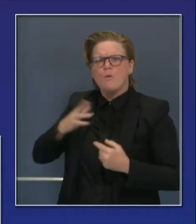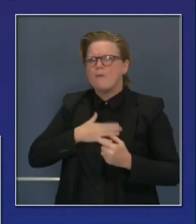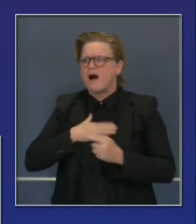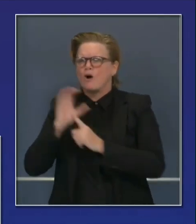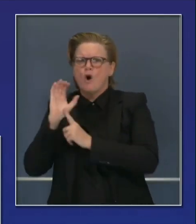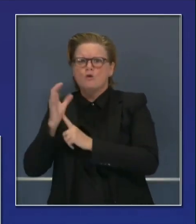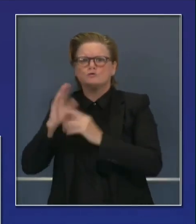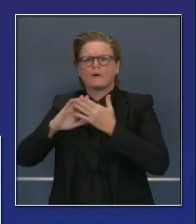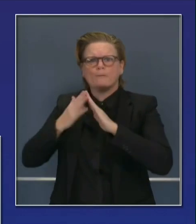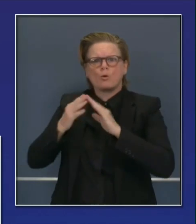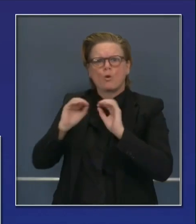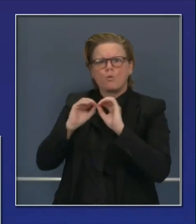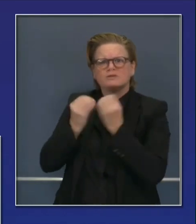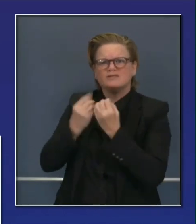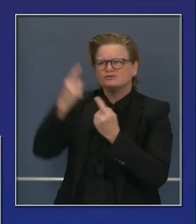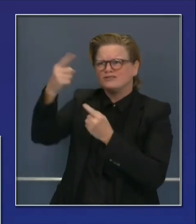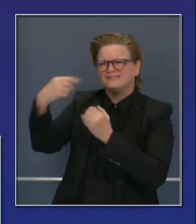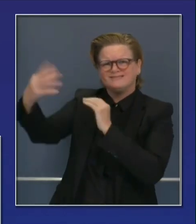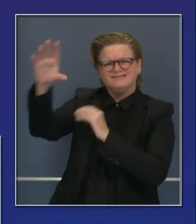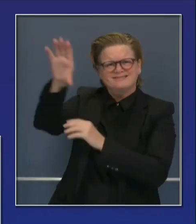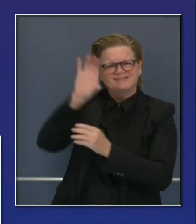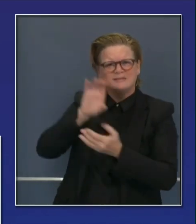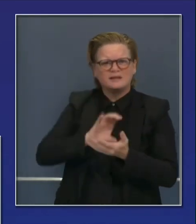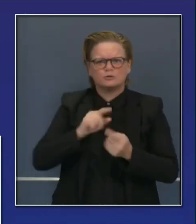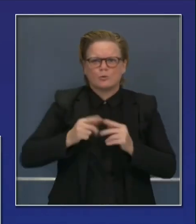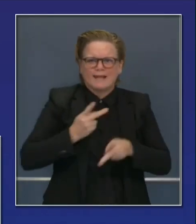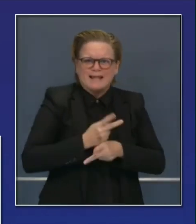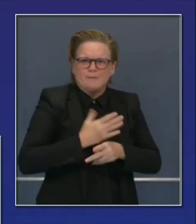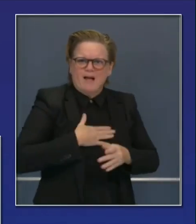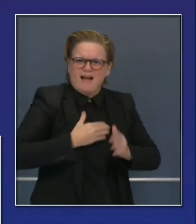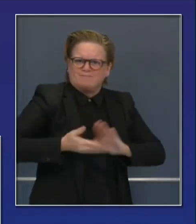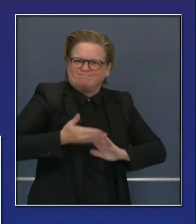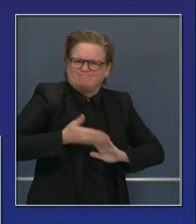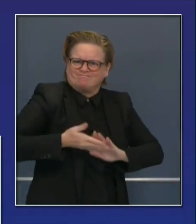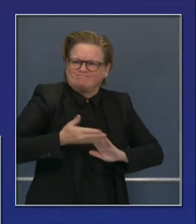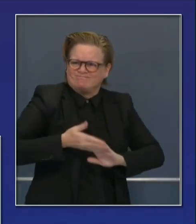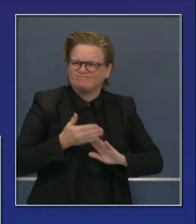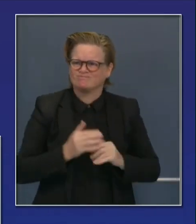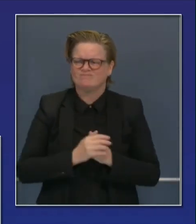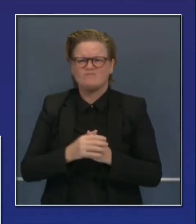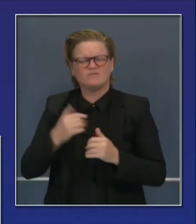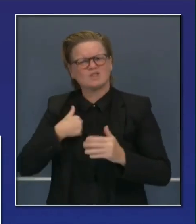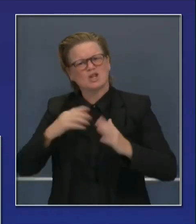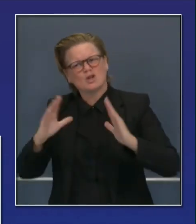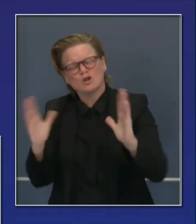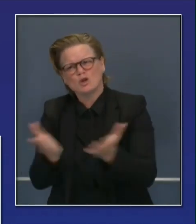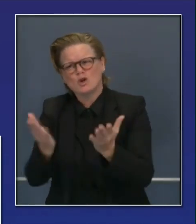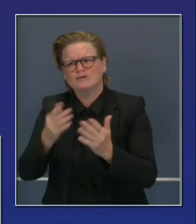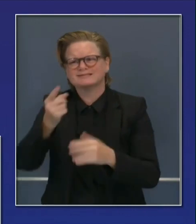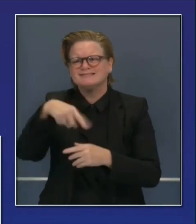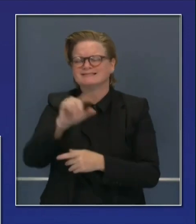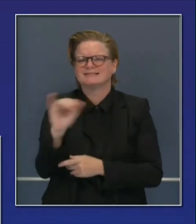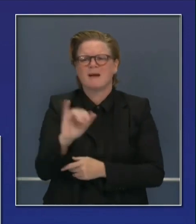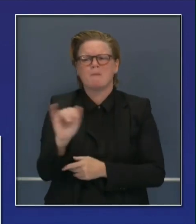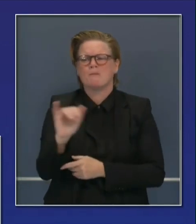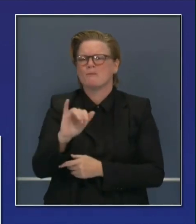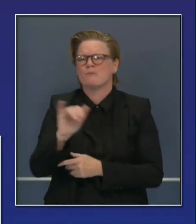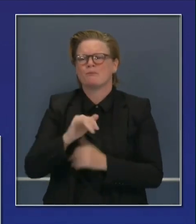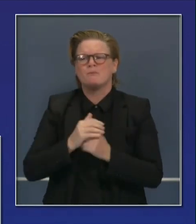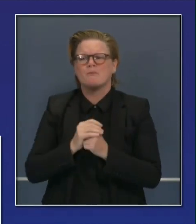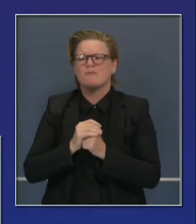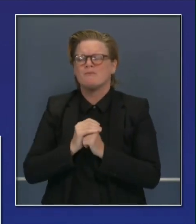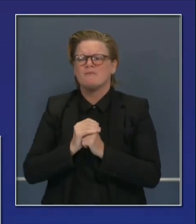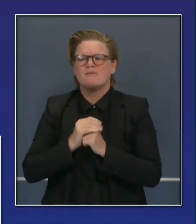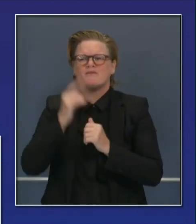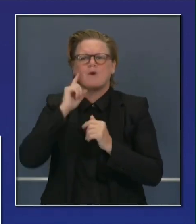week. Accordingly, we are also encouraging you to do the same, to learn more about immediate relief that you can receive